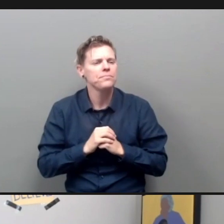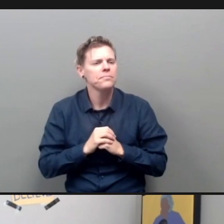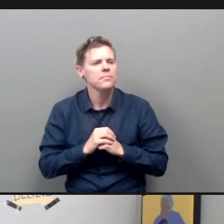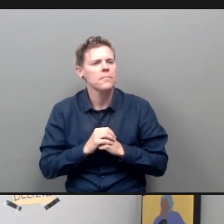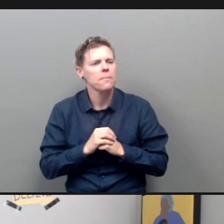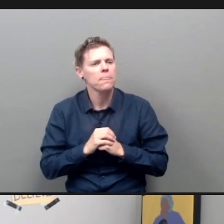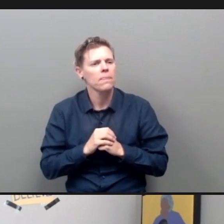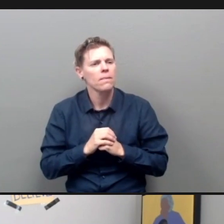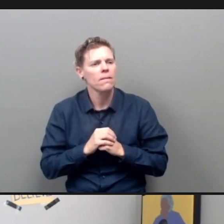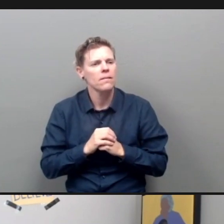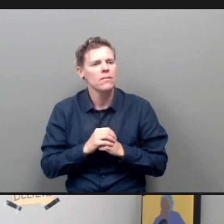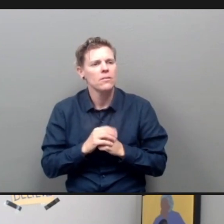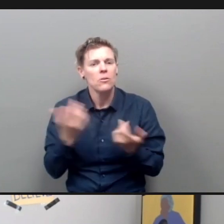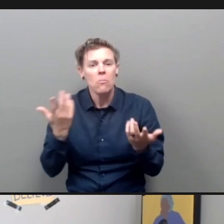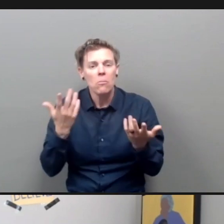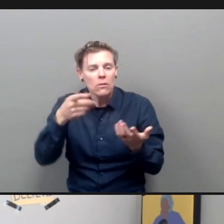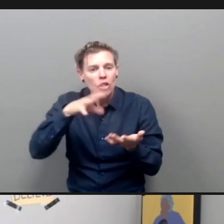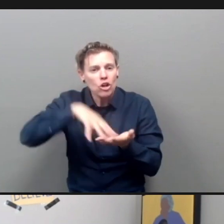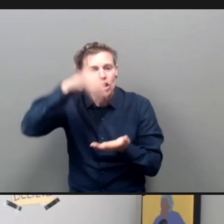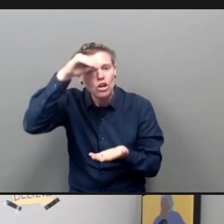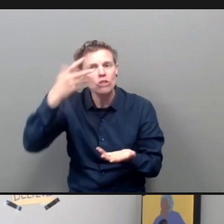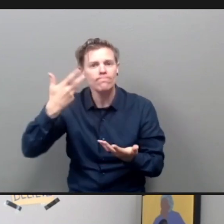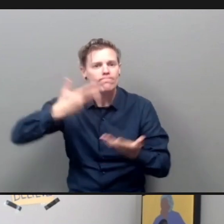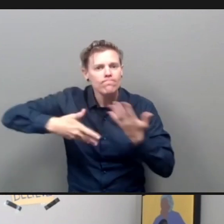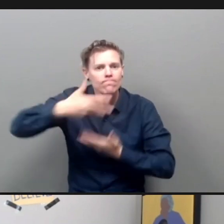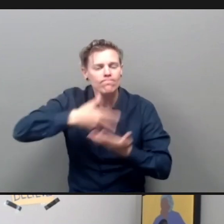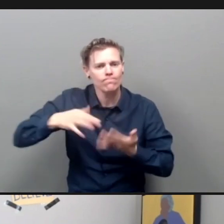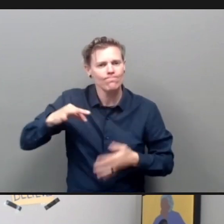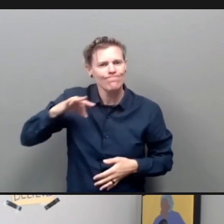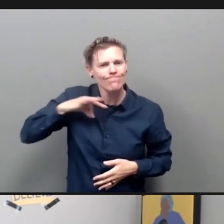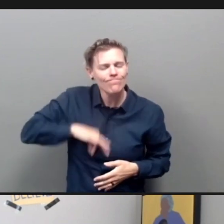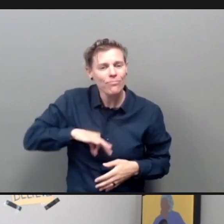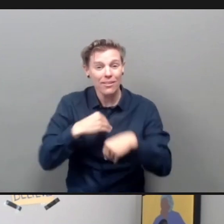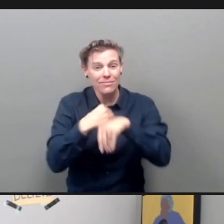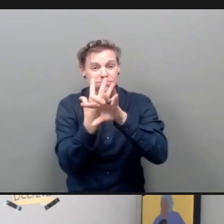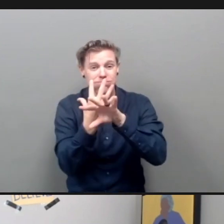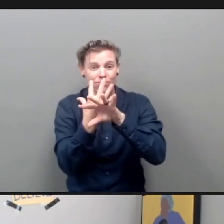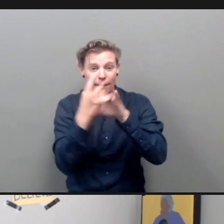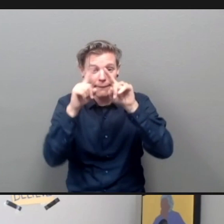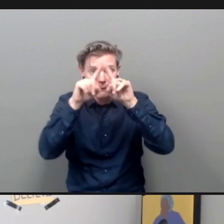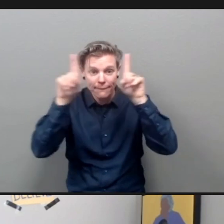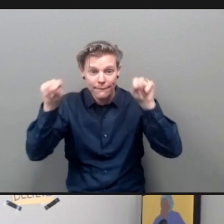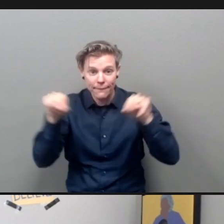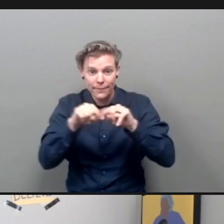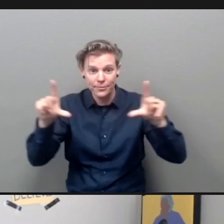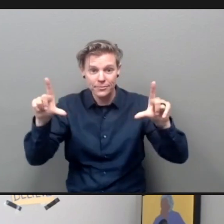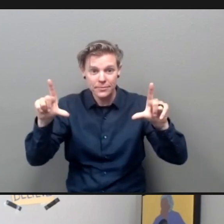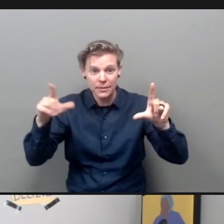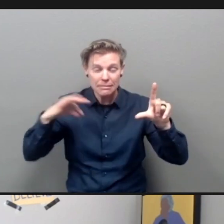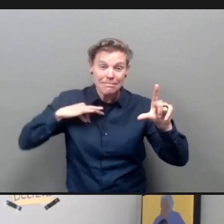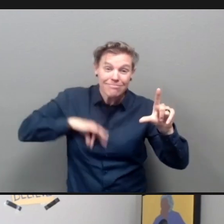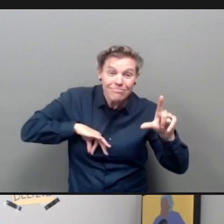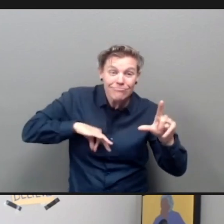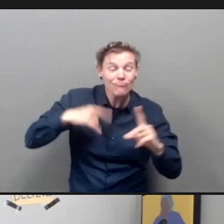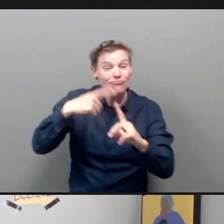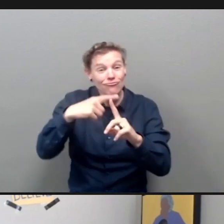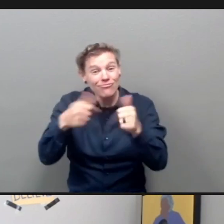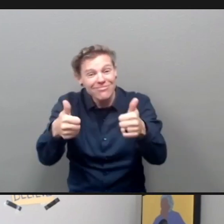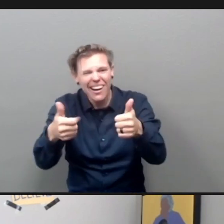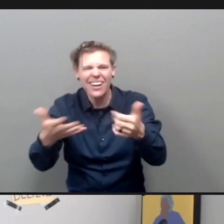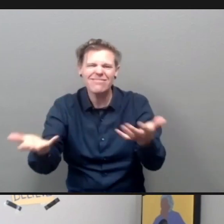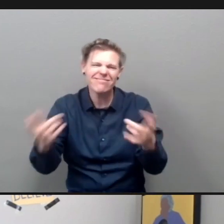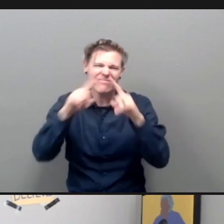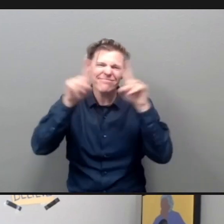from trying to learn at home. And so I think Secretary Steinhaus here is trying to figure out, how do we maximize learning potential of